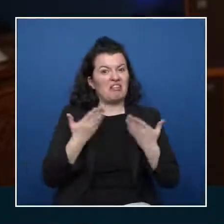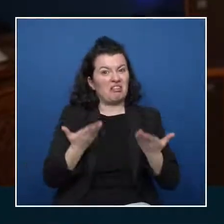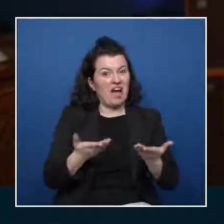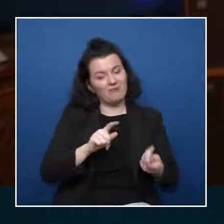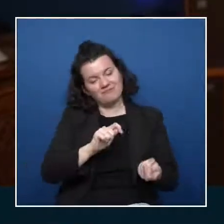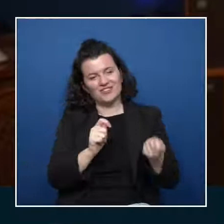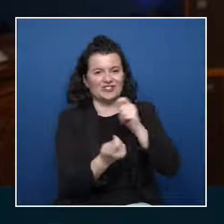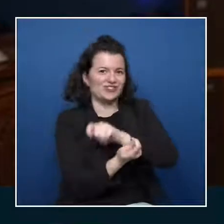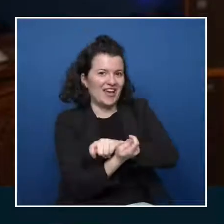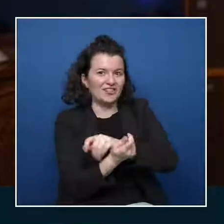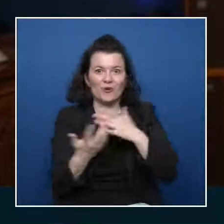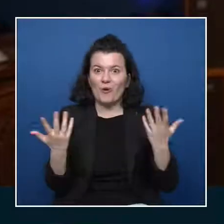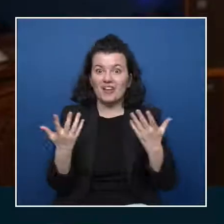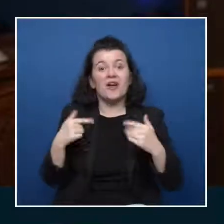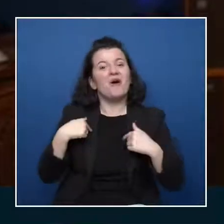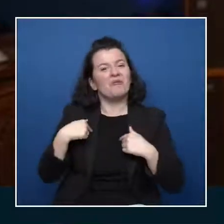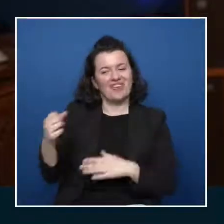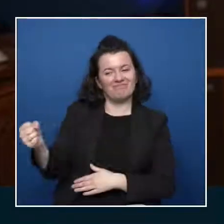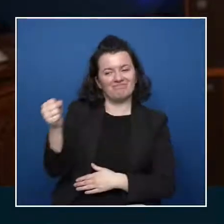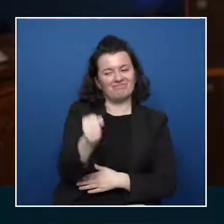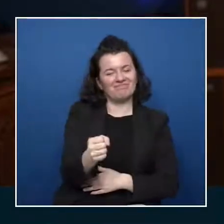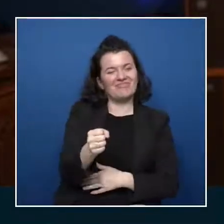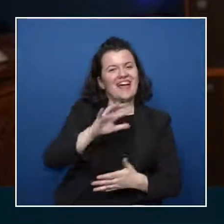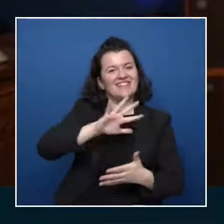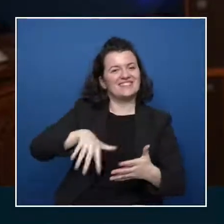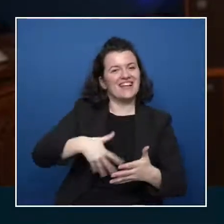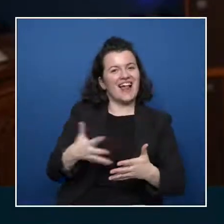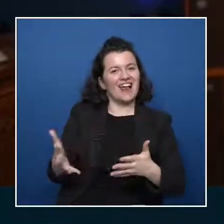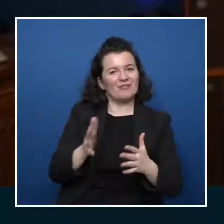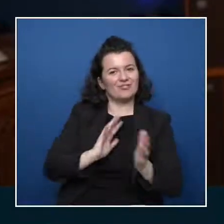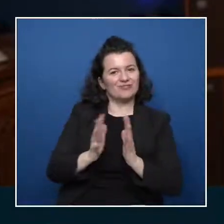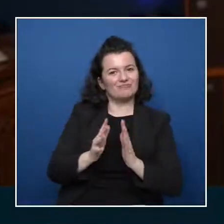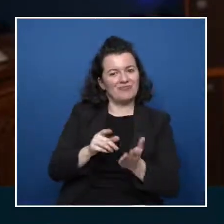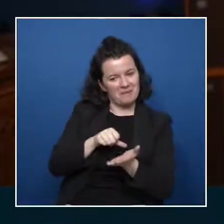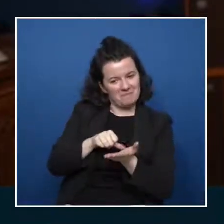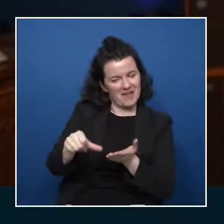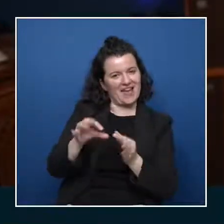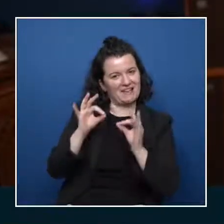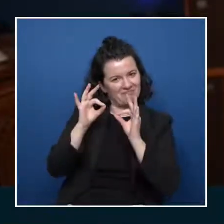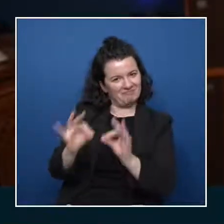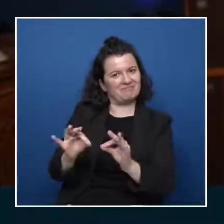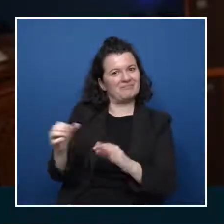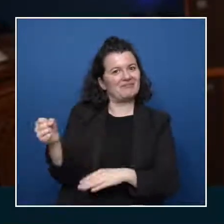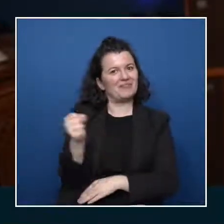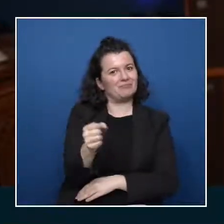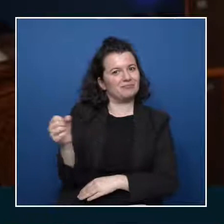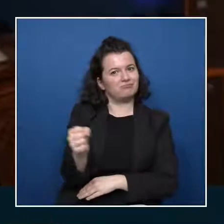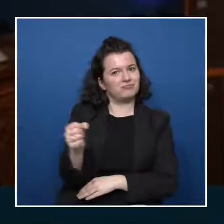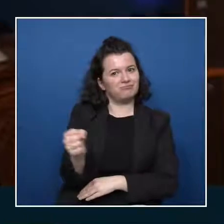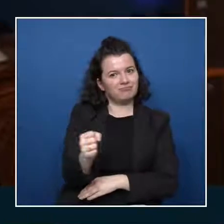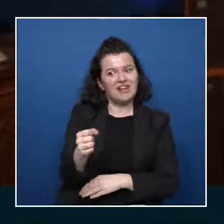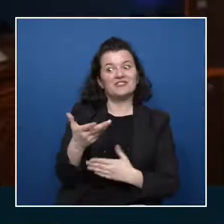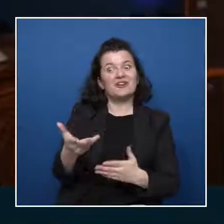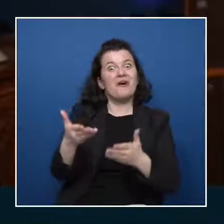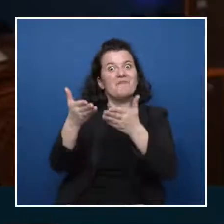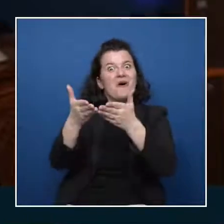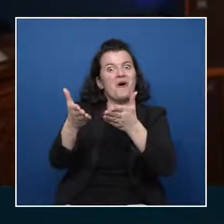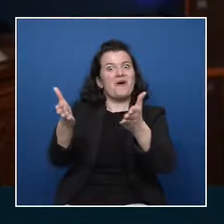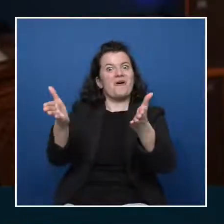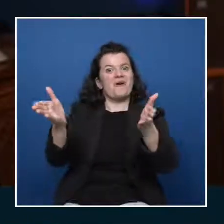pay for sign language interpreters, so even more people can enjoy your content.